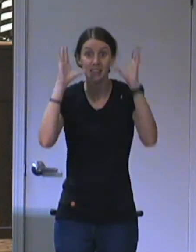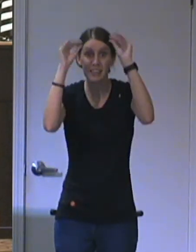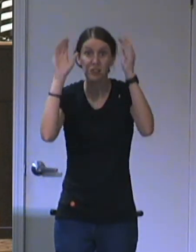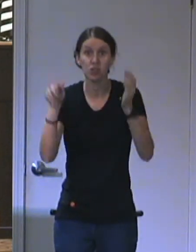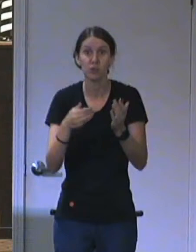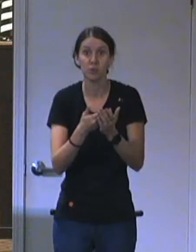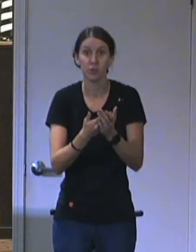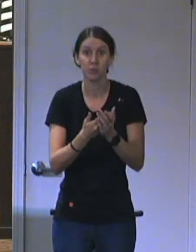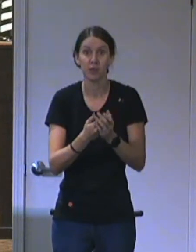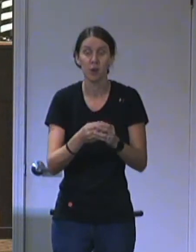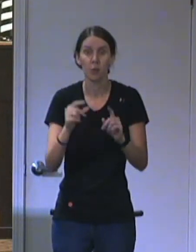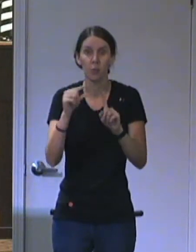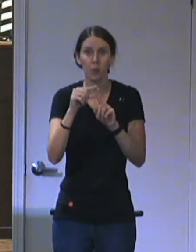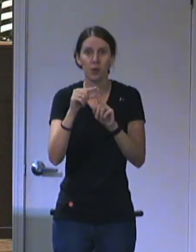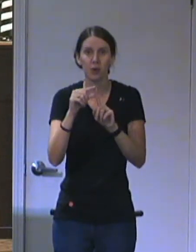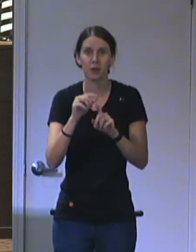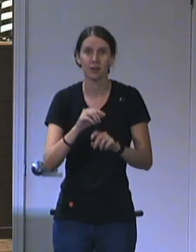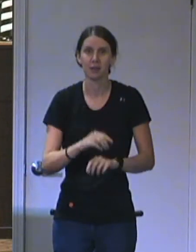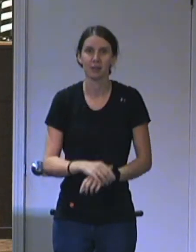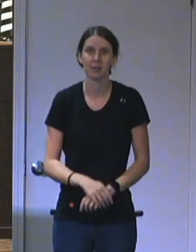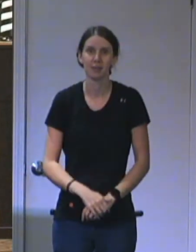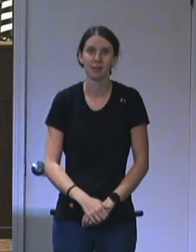meat of the Word.